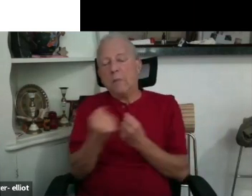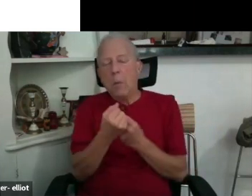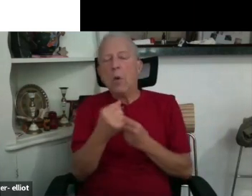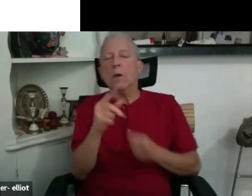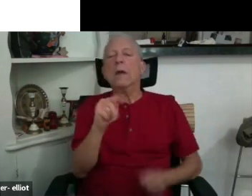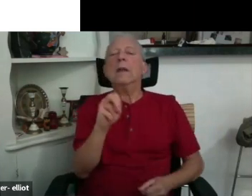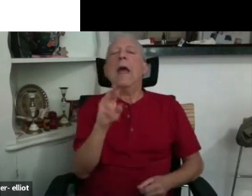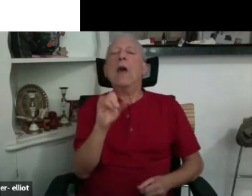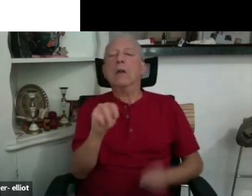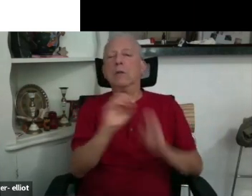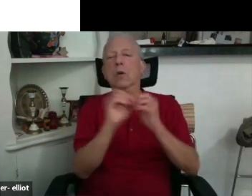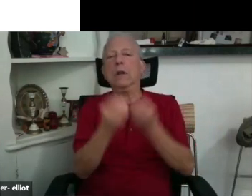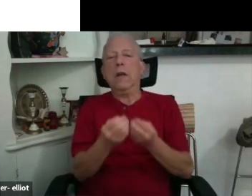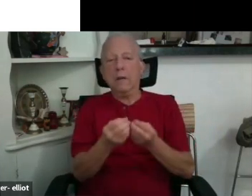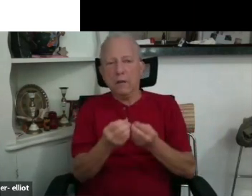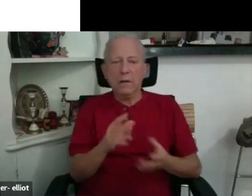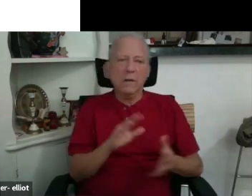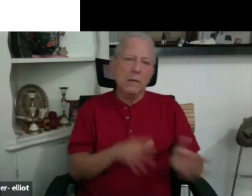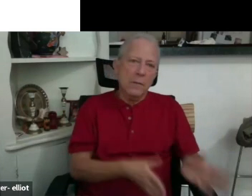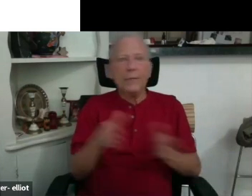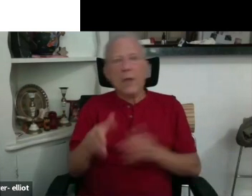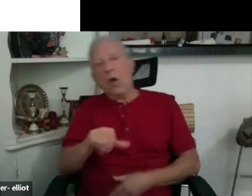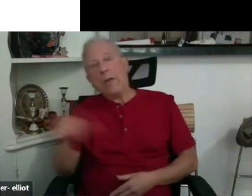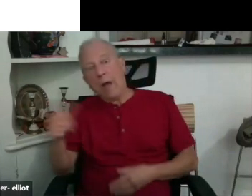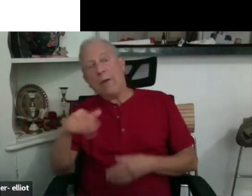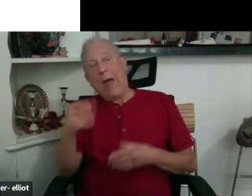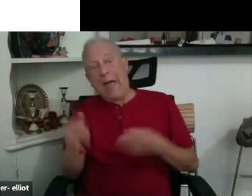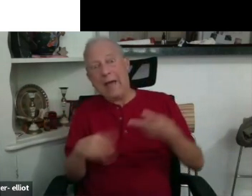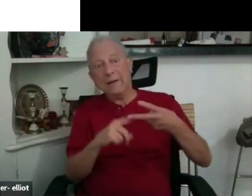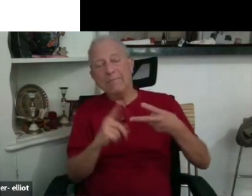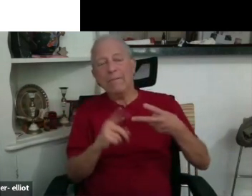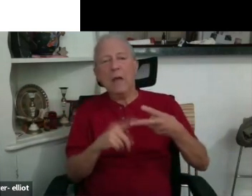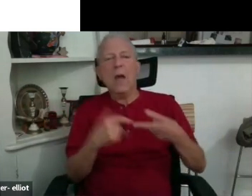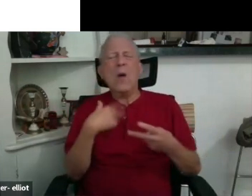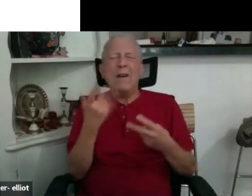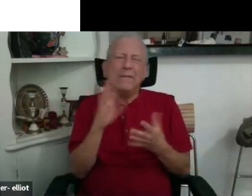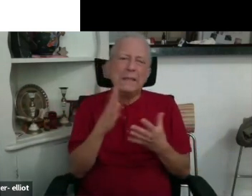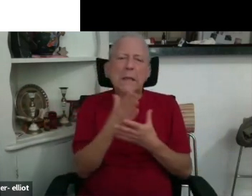So on the other hand, there is this ambiguity around